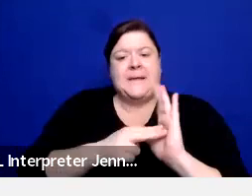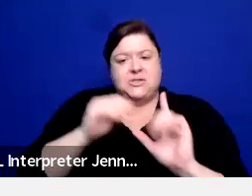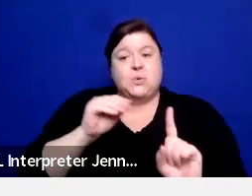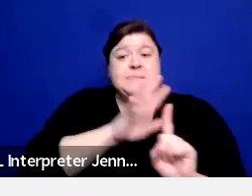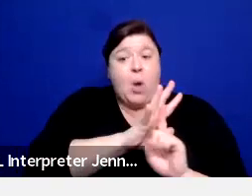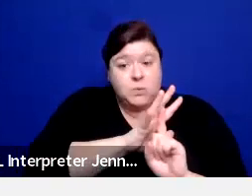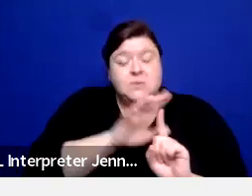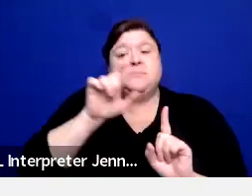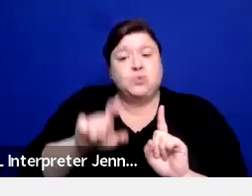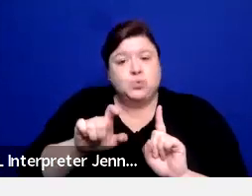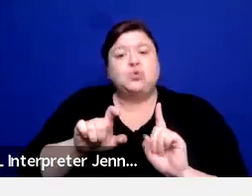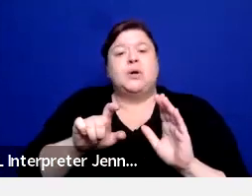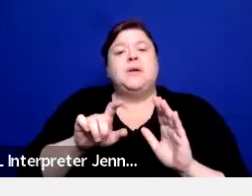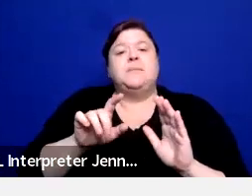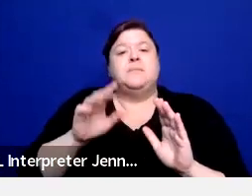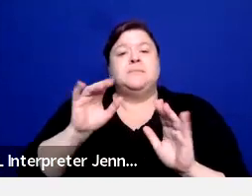guidance.